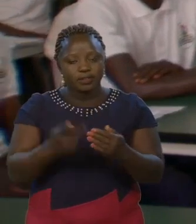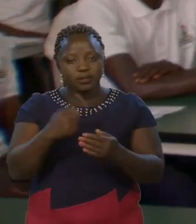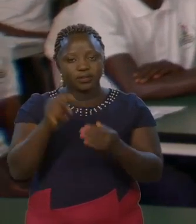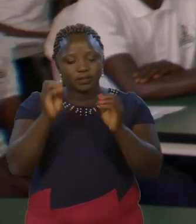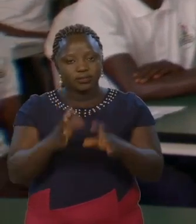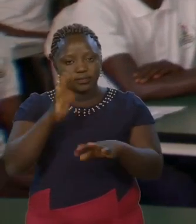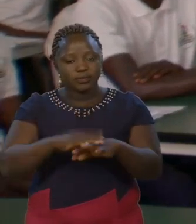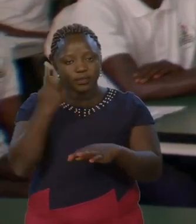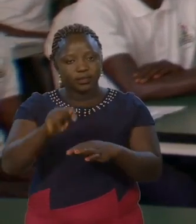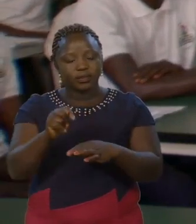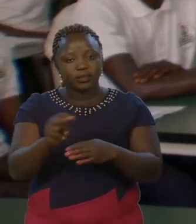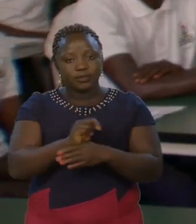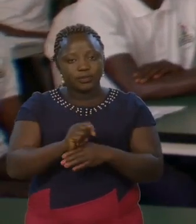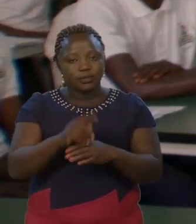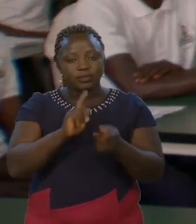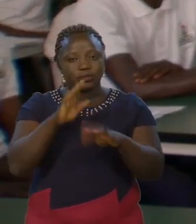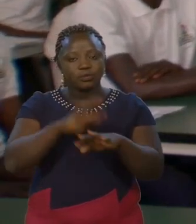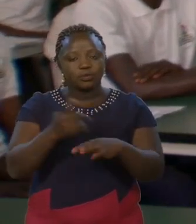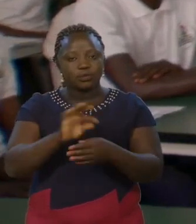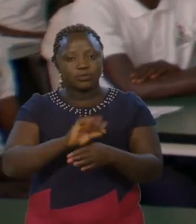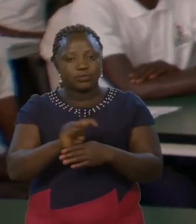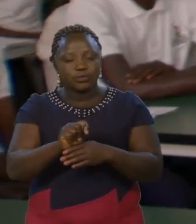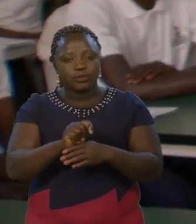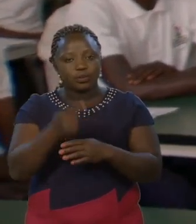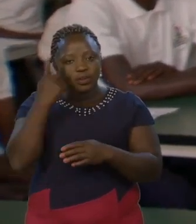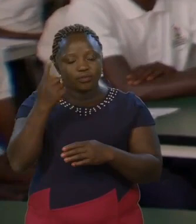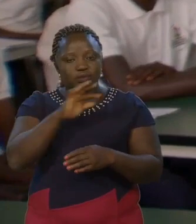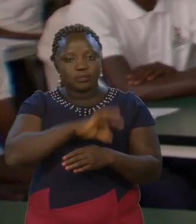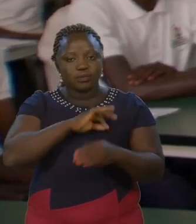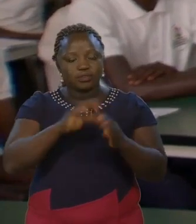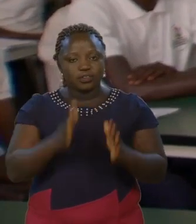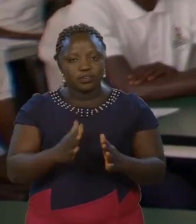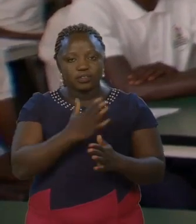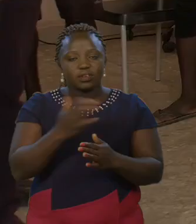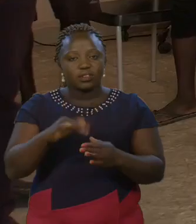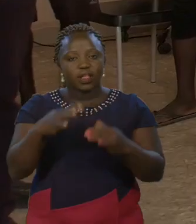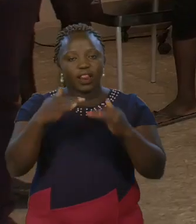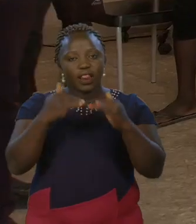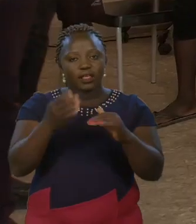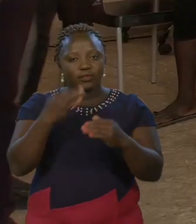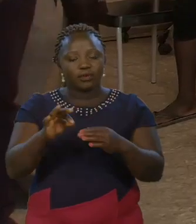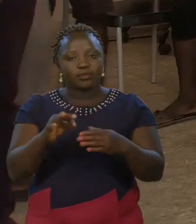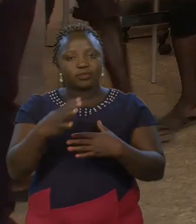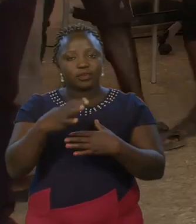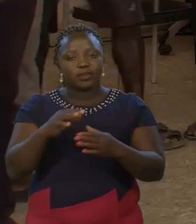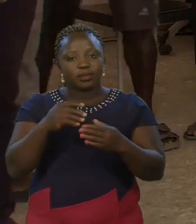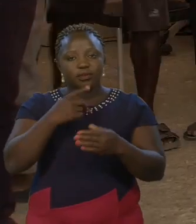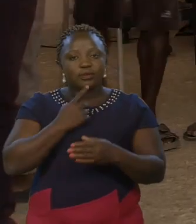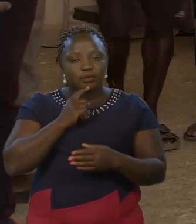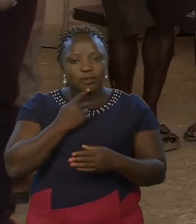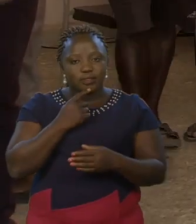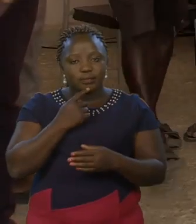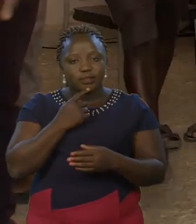Instructor for the auto mechanic unit, Alhassan Aliyu, speaks on the training offered to the beneficiaries and their level of